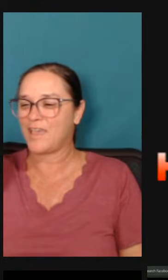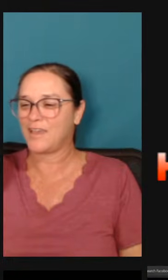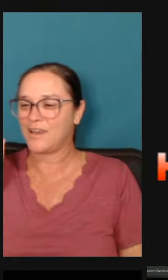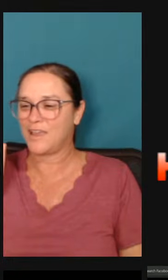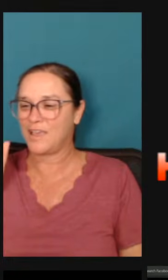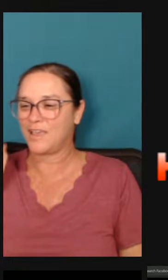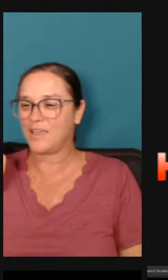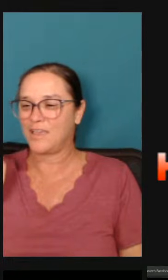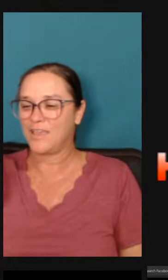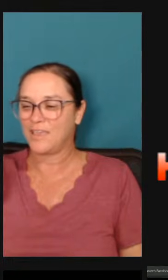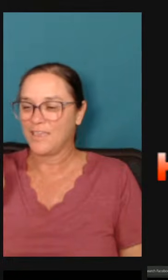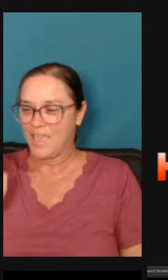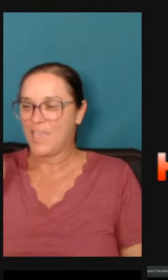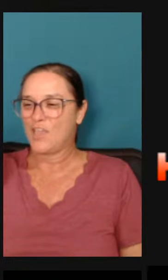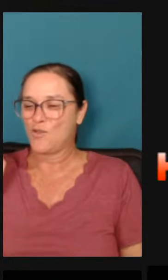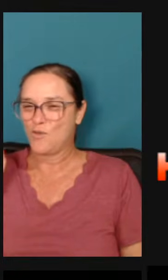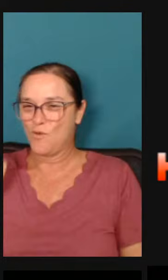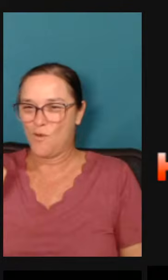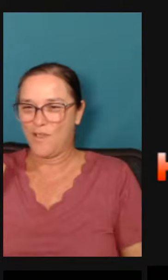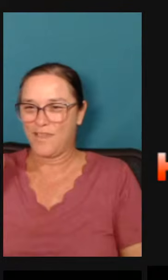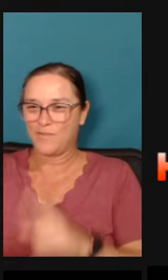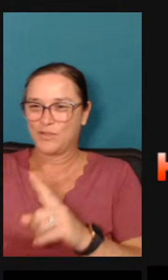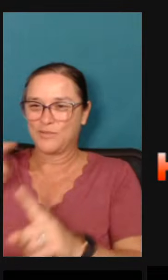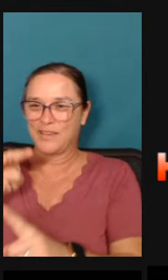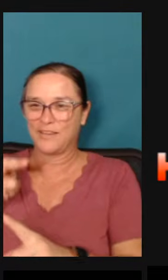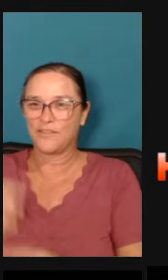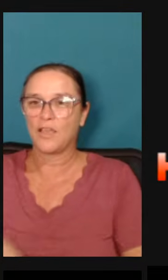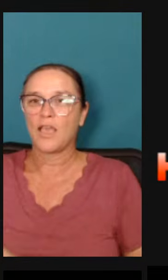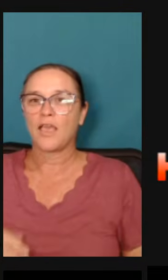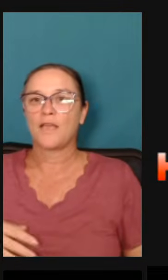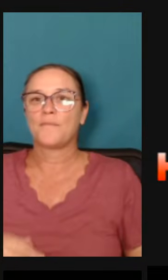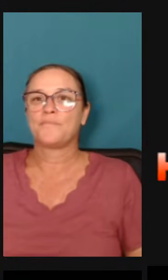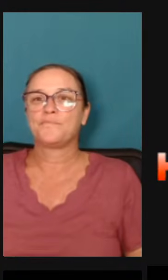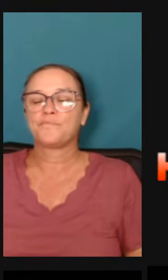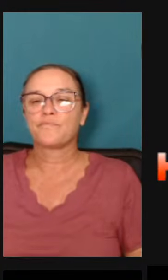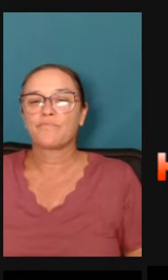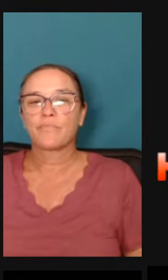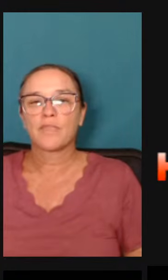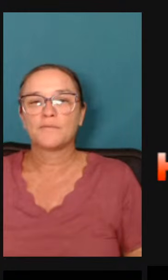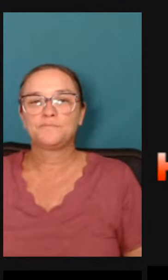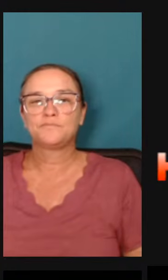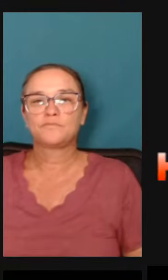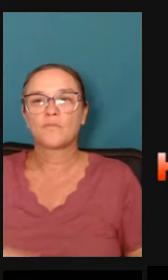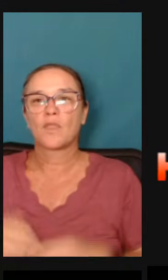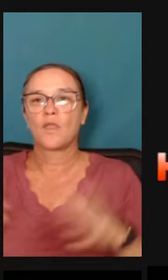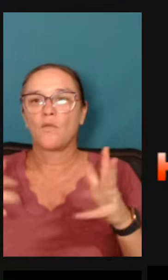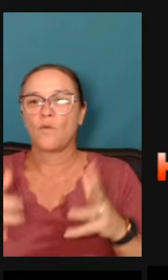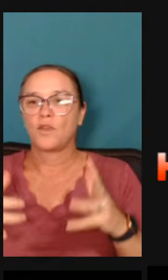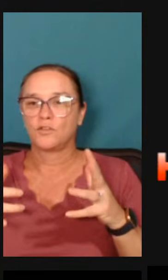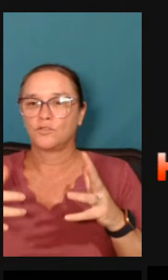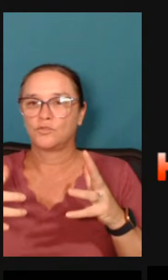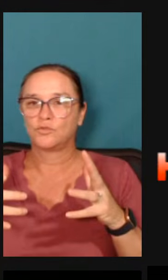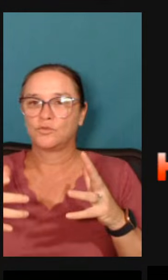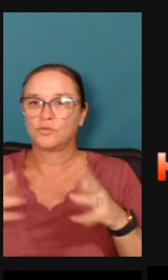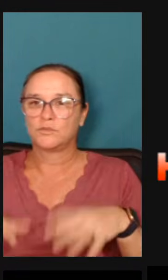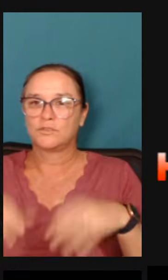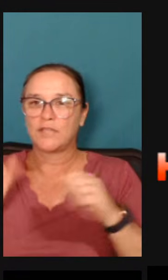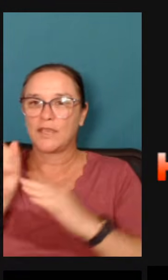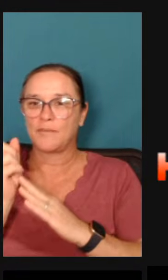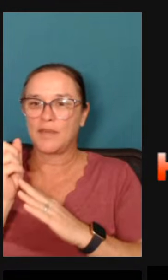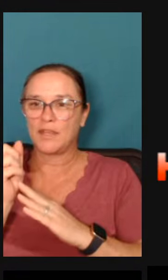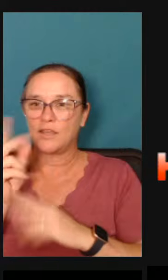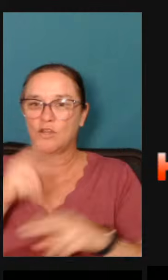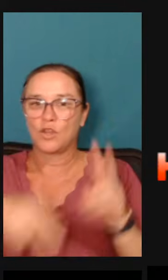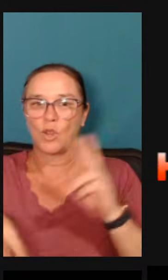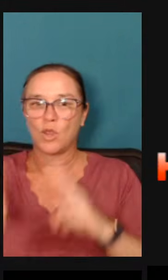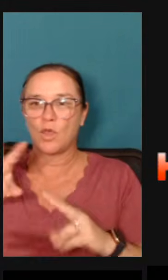And that's if anybody knows, it's about a mile and a quarter. But I just here want to just take a moment to look at the wind